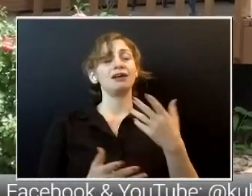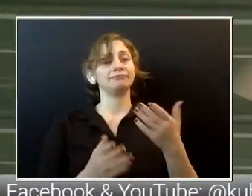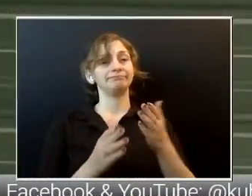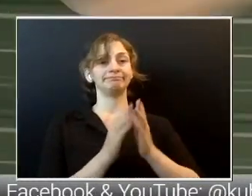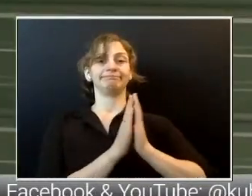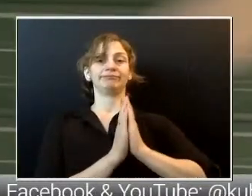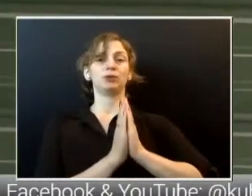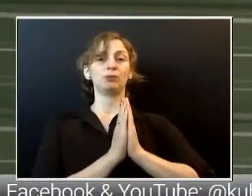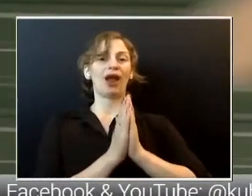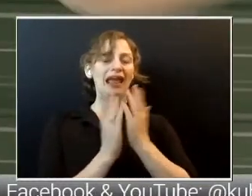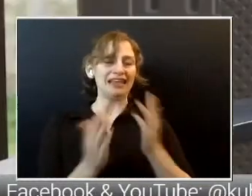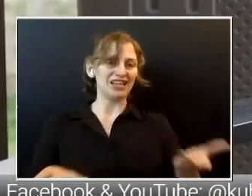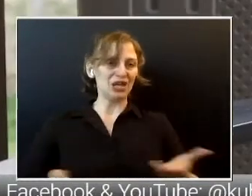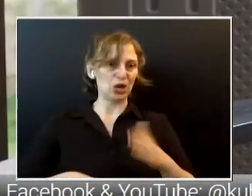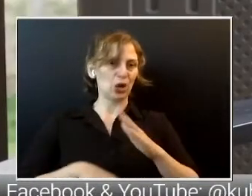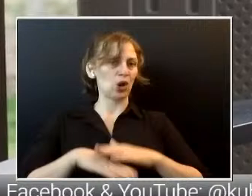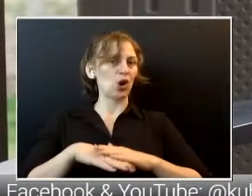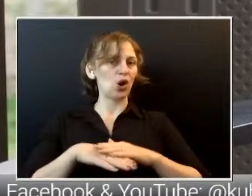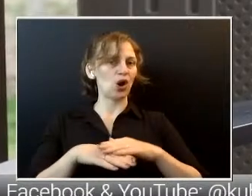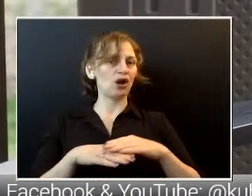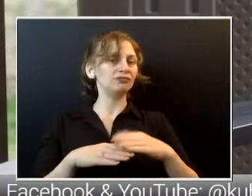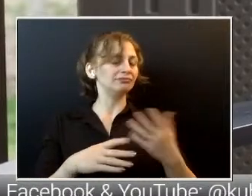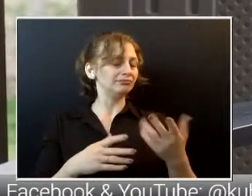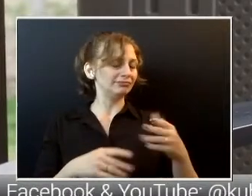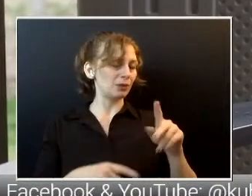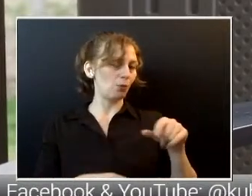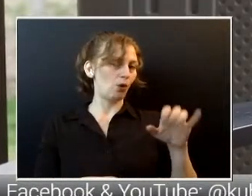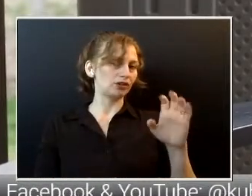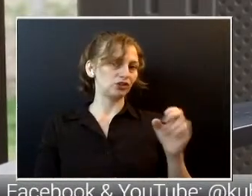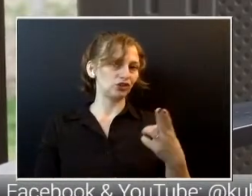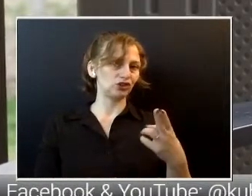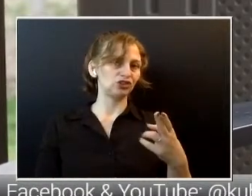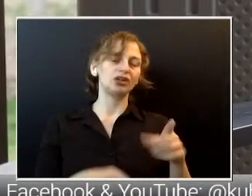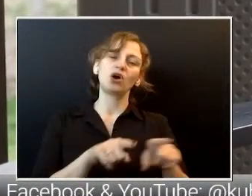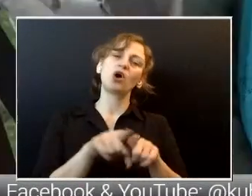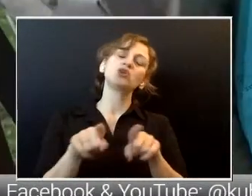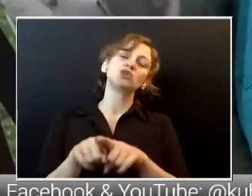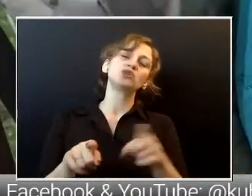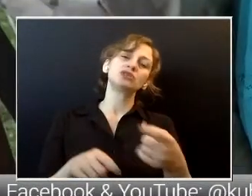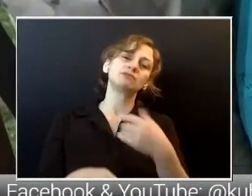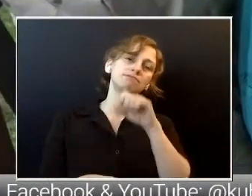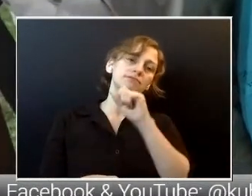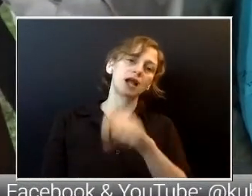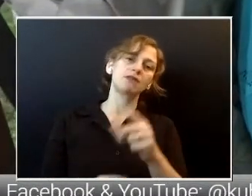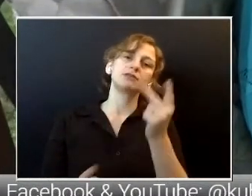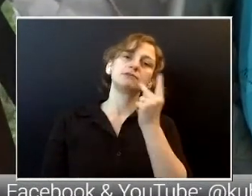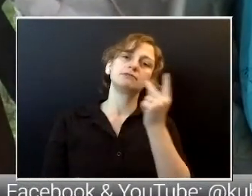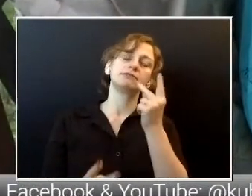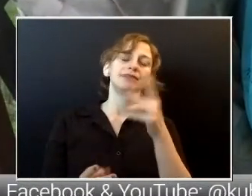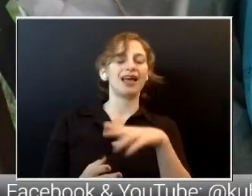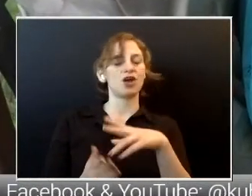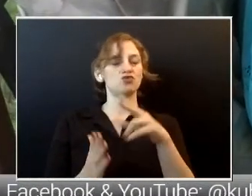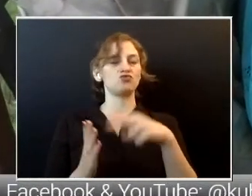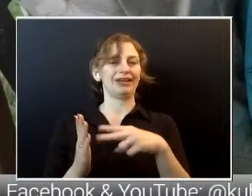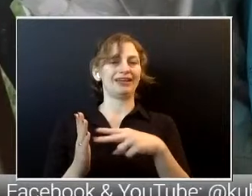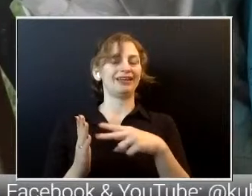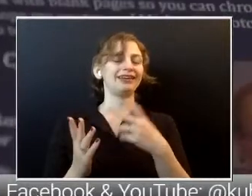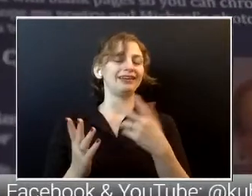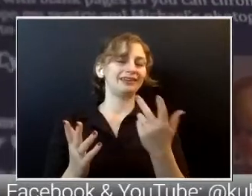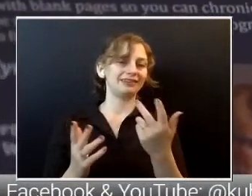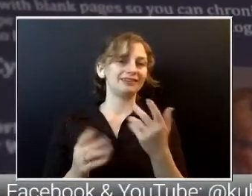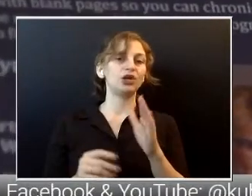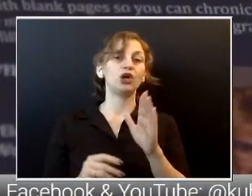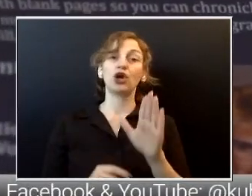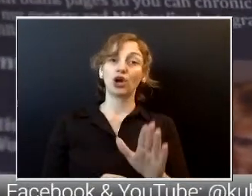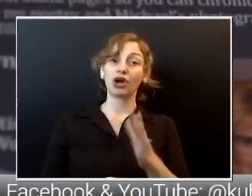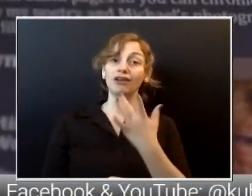to reflect and read. D-Day, Saturday, September 1st, Labor Day weekend. The story she likes to read the most is her